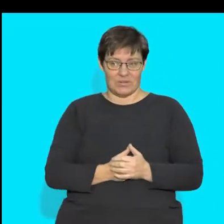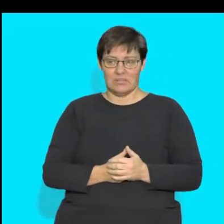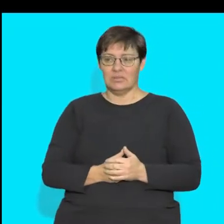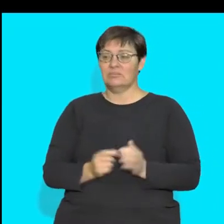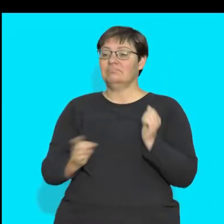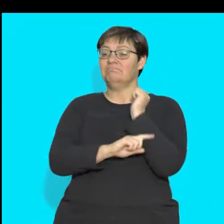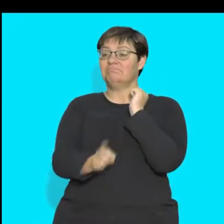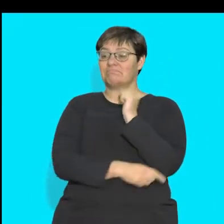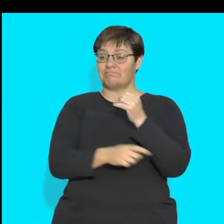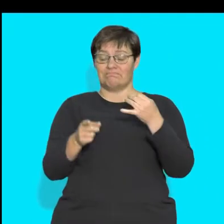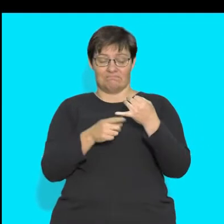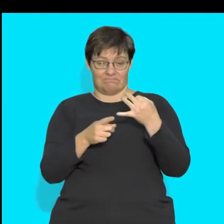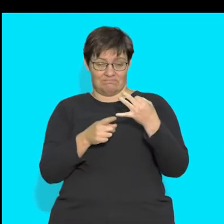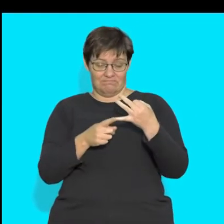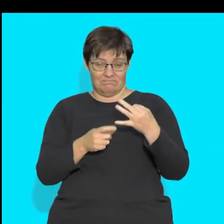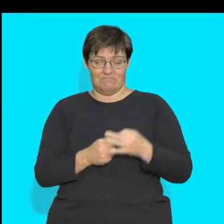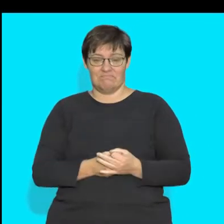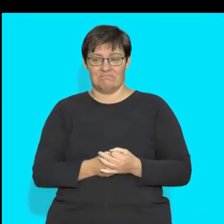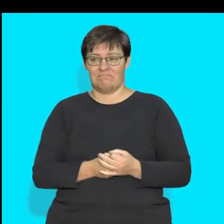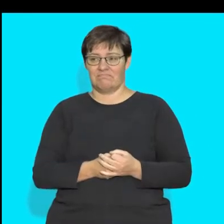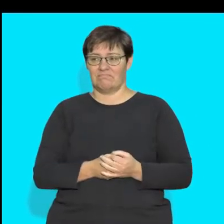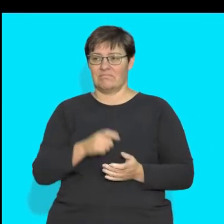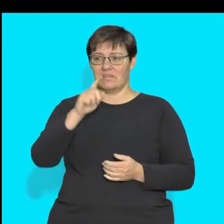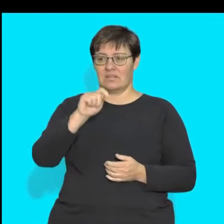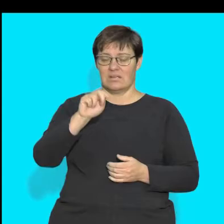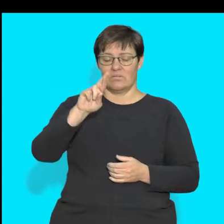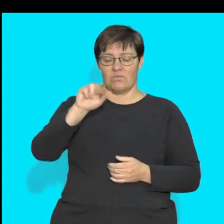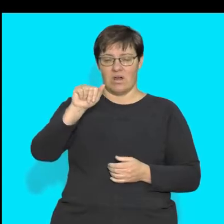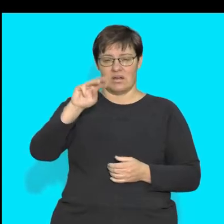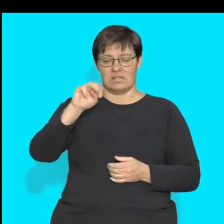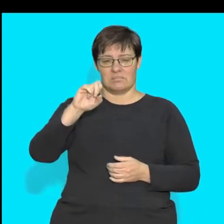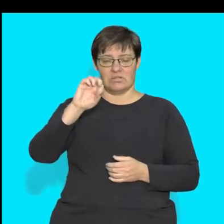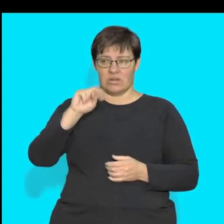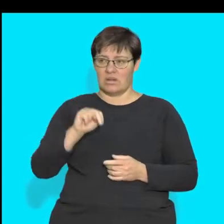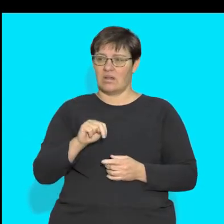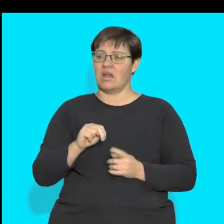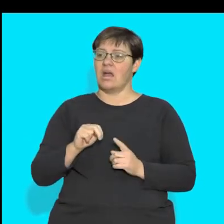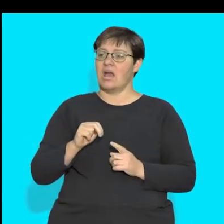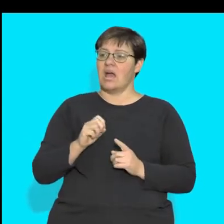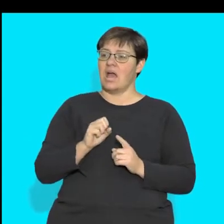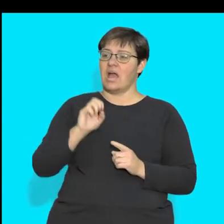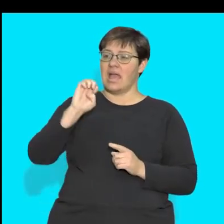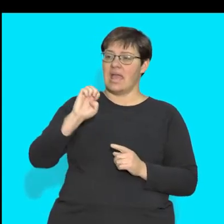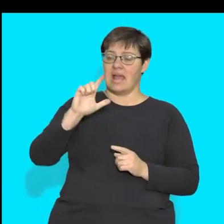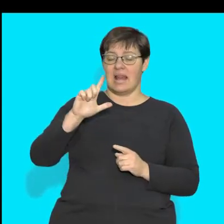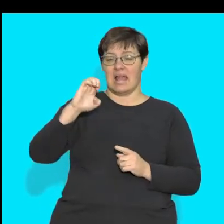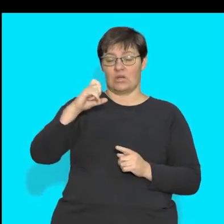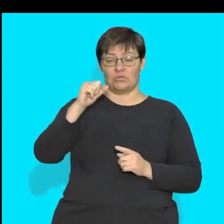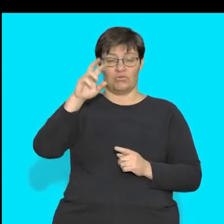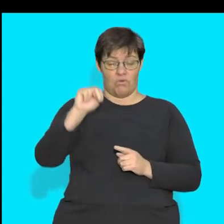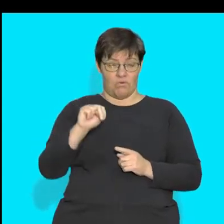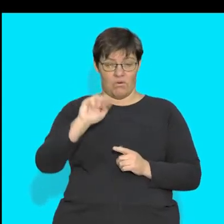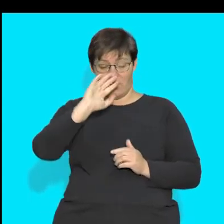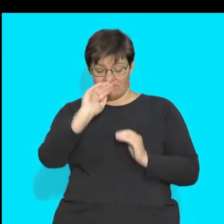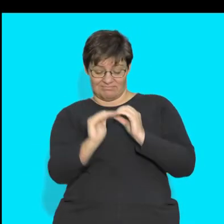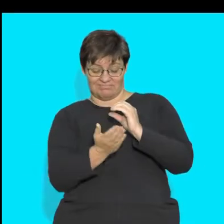last microscope that we're looking at is called a transmission electron microscope. And if you have a look